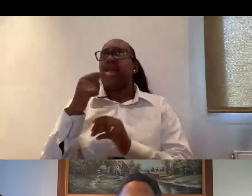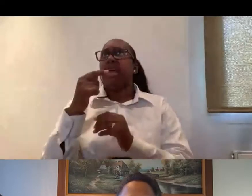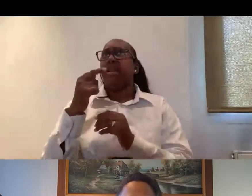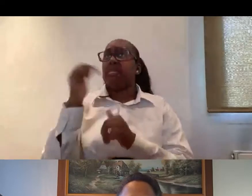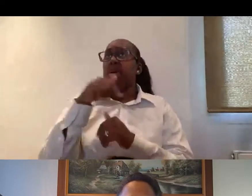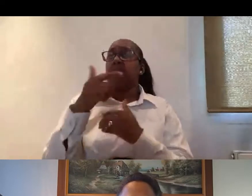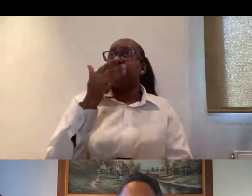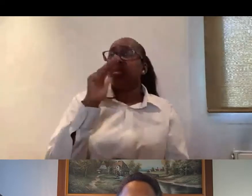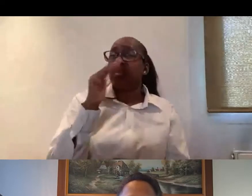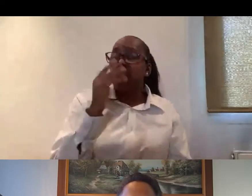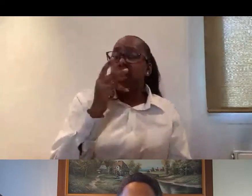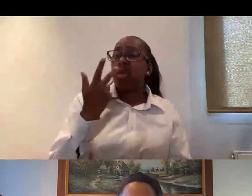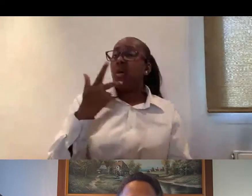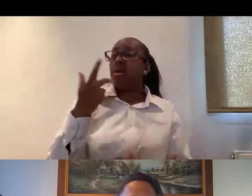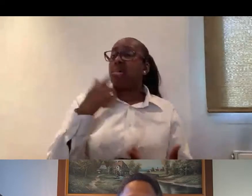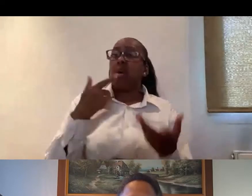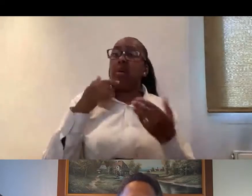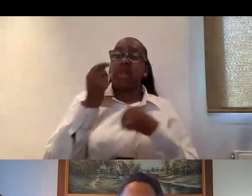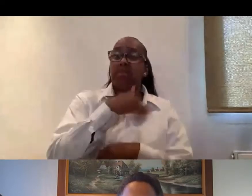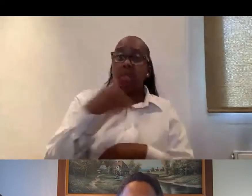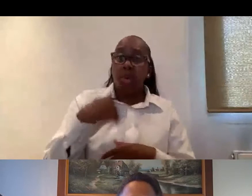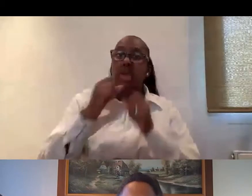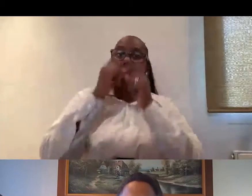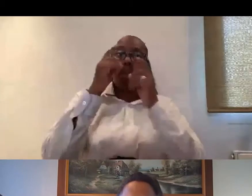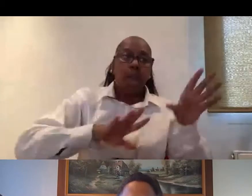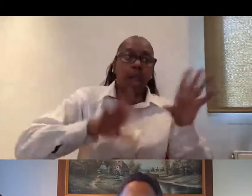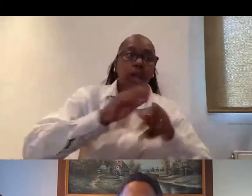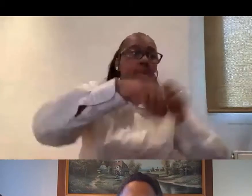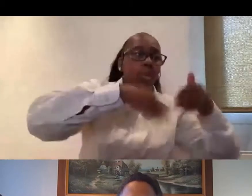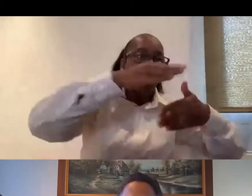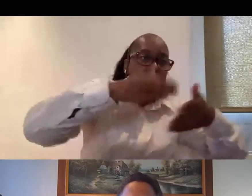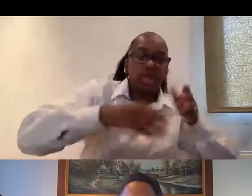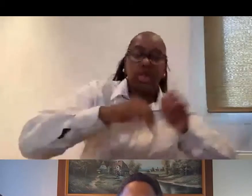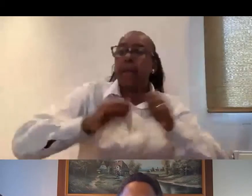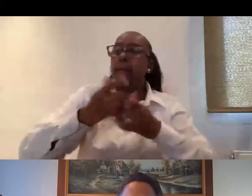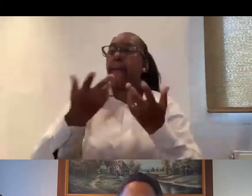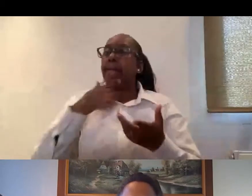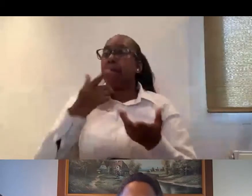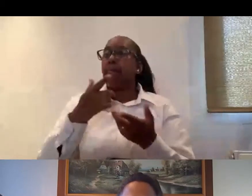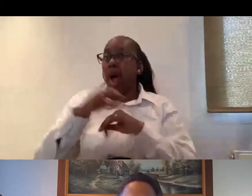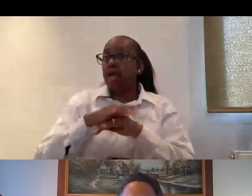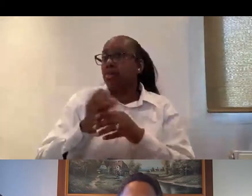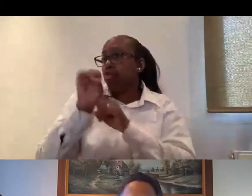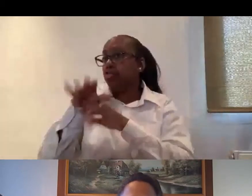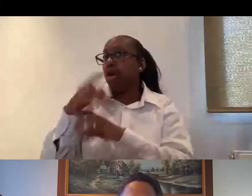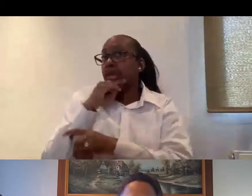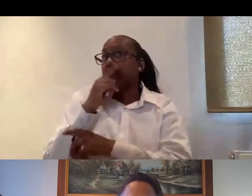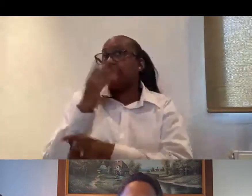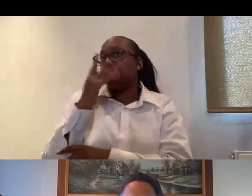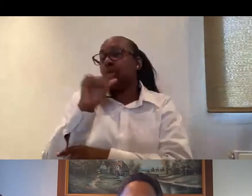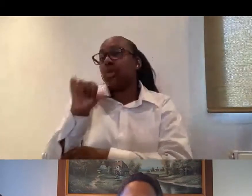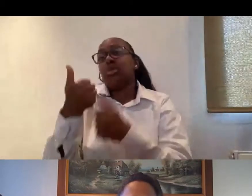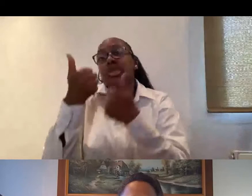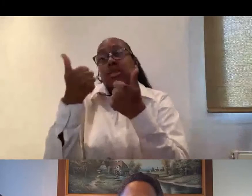up, potter in the morning, try to just keep up with bits of washing. My husband drops my little boy off at work now.